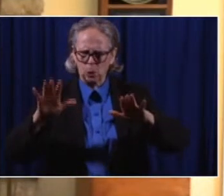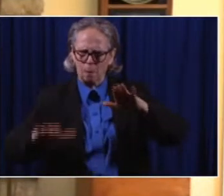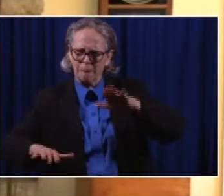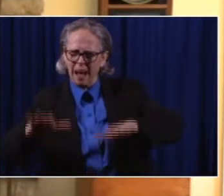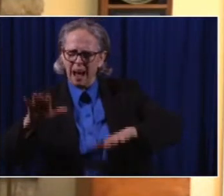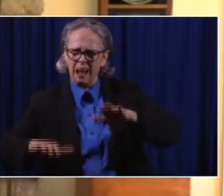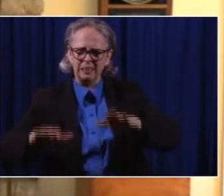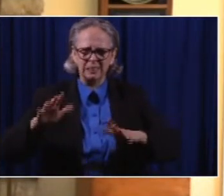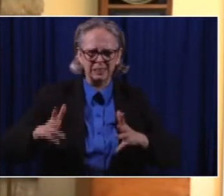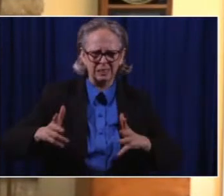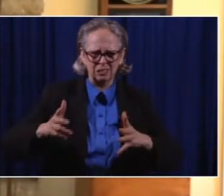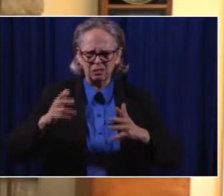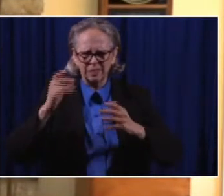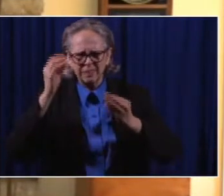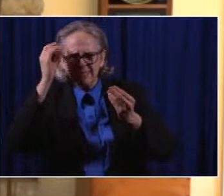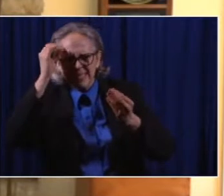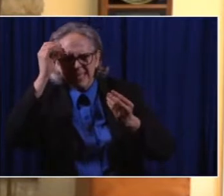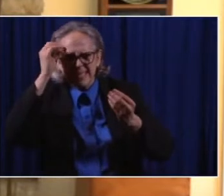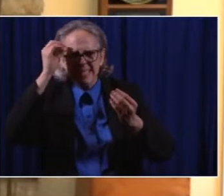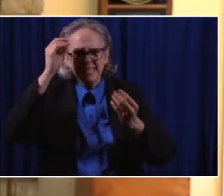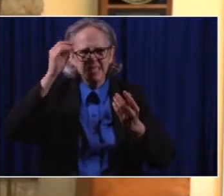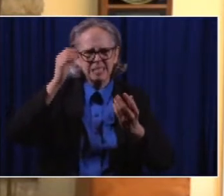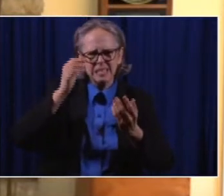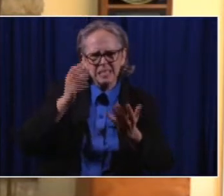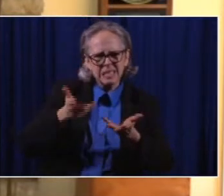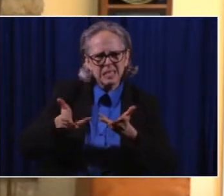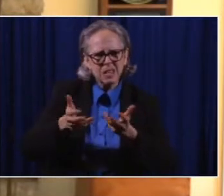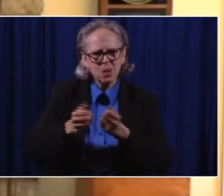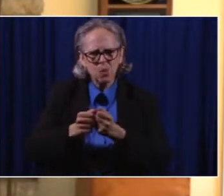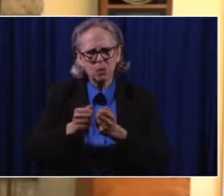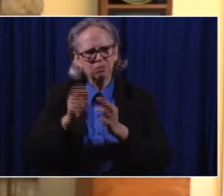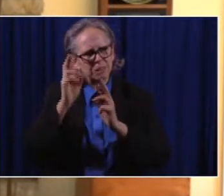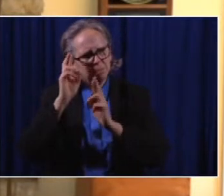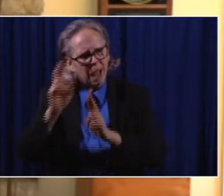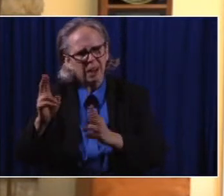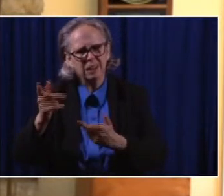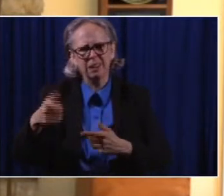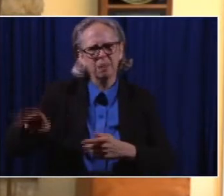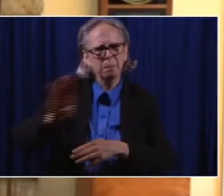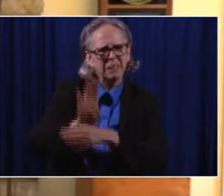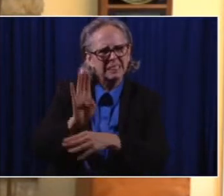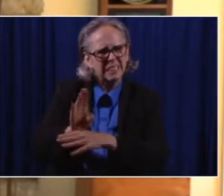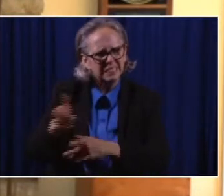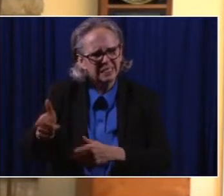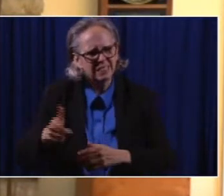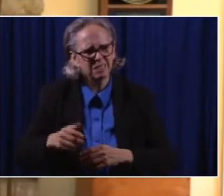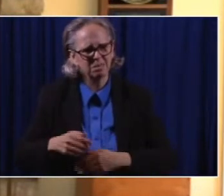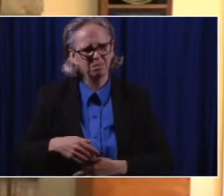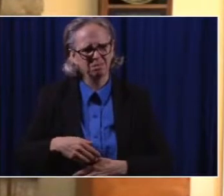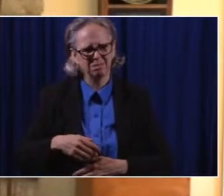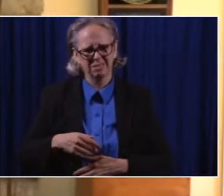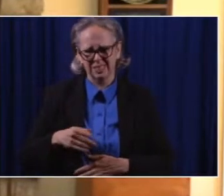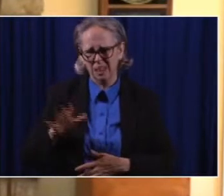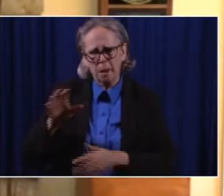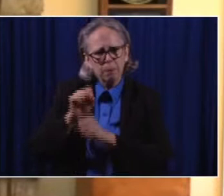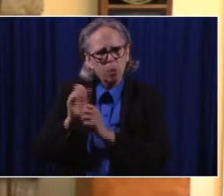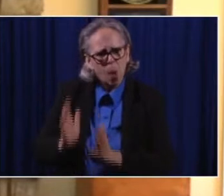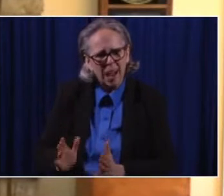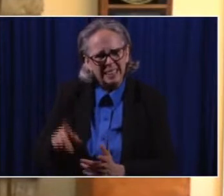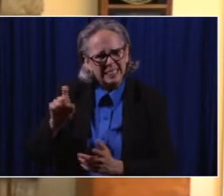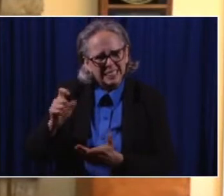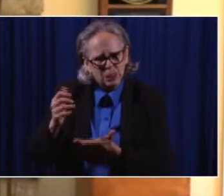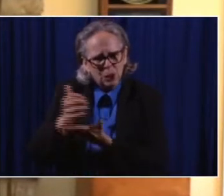that bars and restaurants have, and the people who work there, and the owners, people who